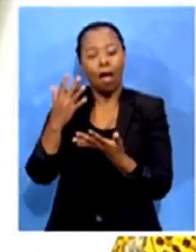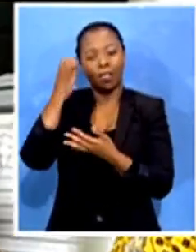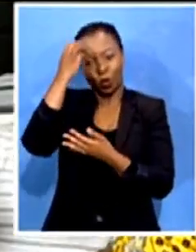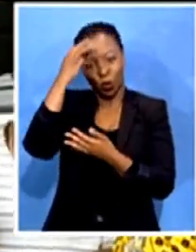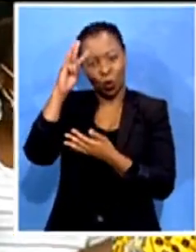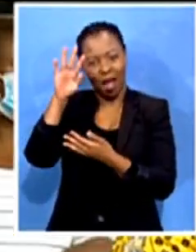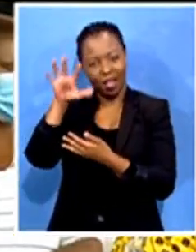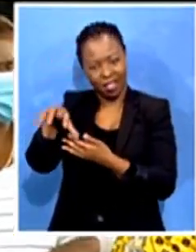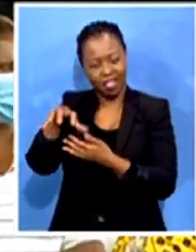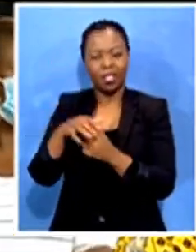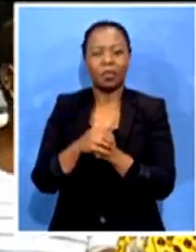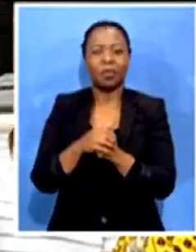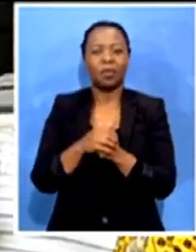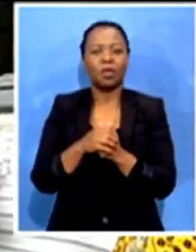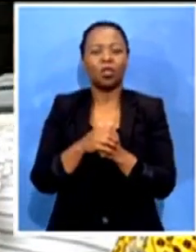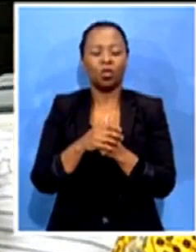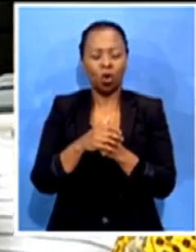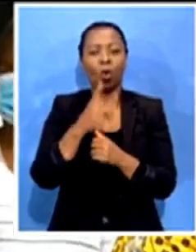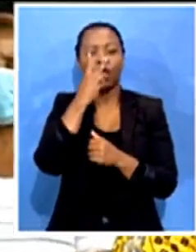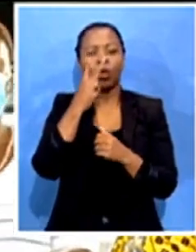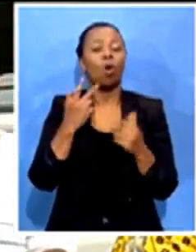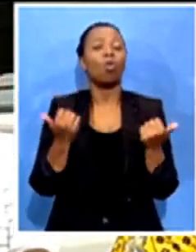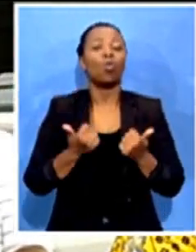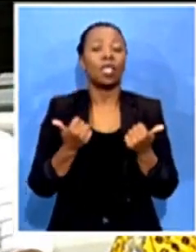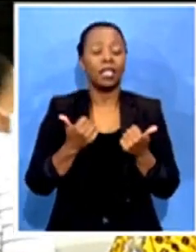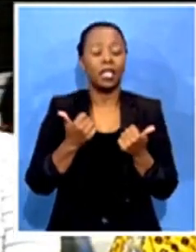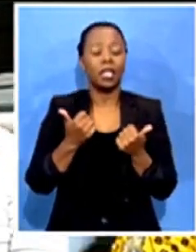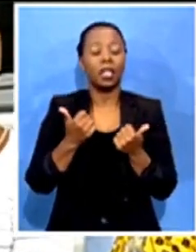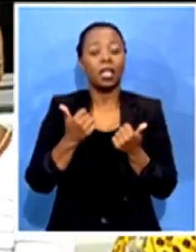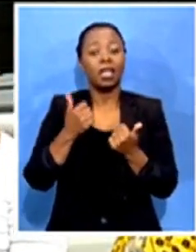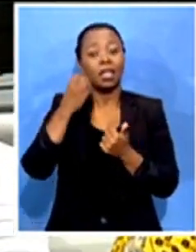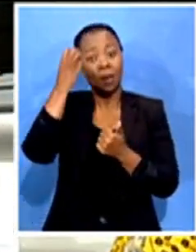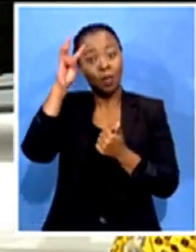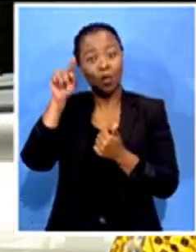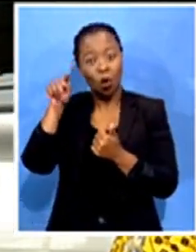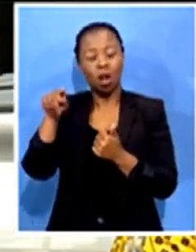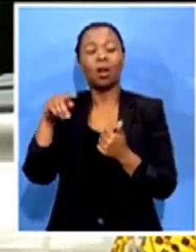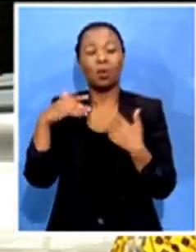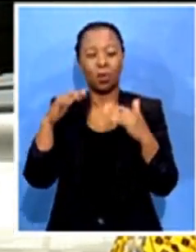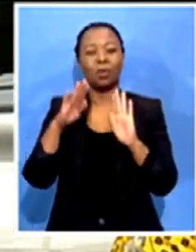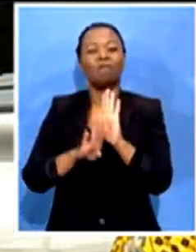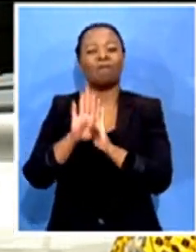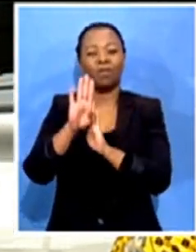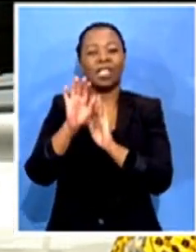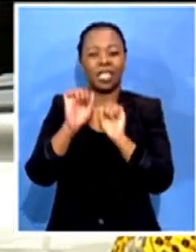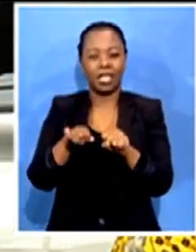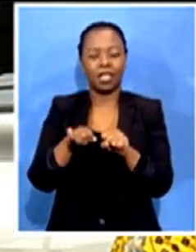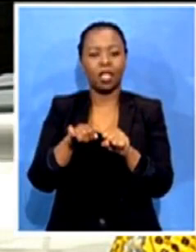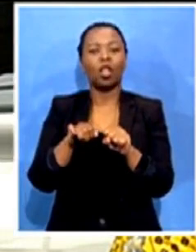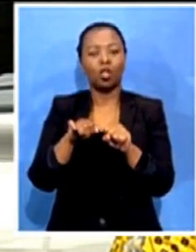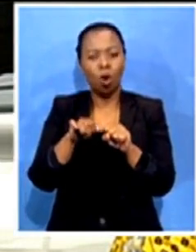Tshwane is going to be hardest hit, but we also had unfortunate events in the run-up to Christmas.